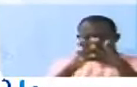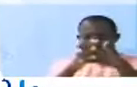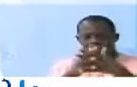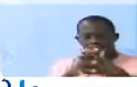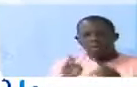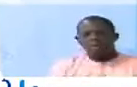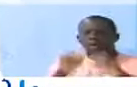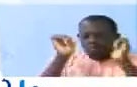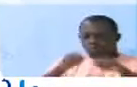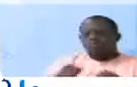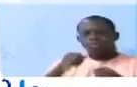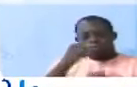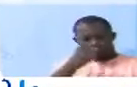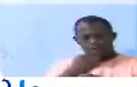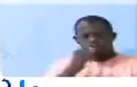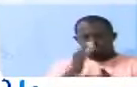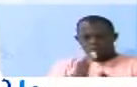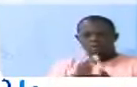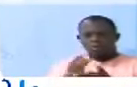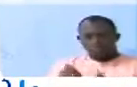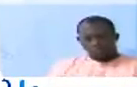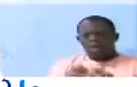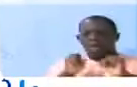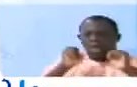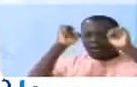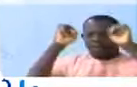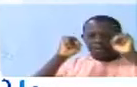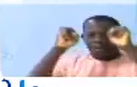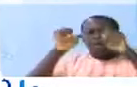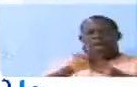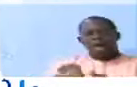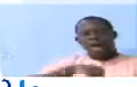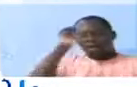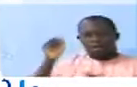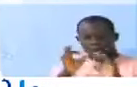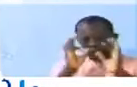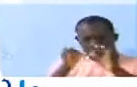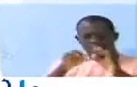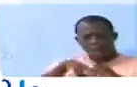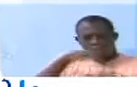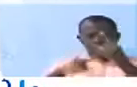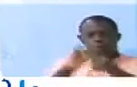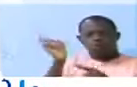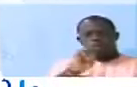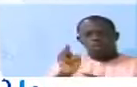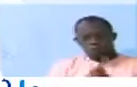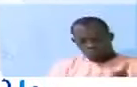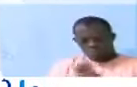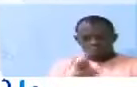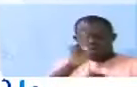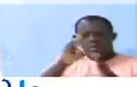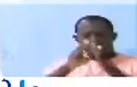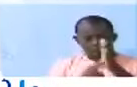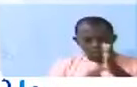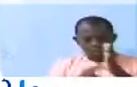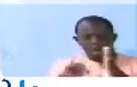embassy to raise up our hand and explain our need and whatever we want.